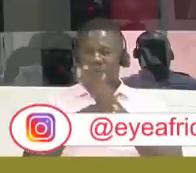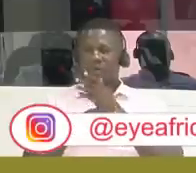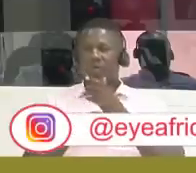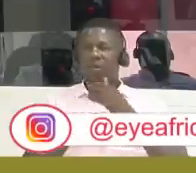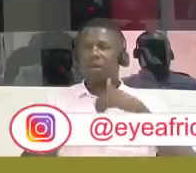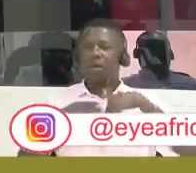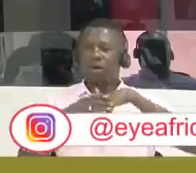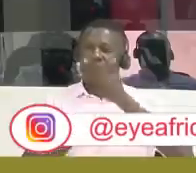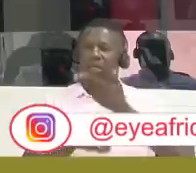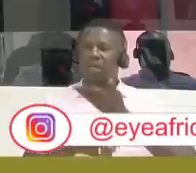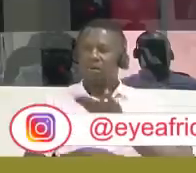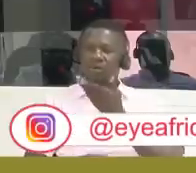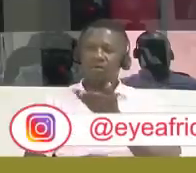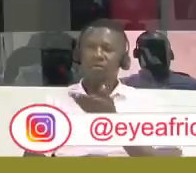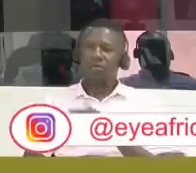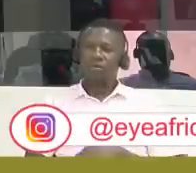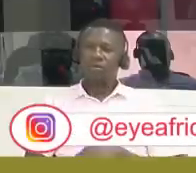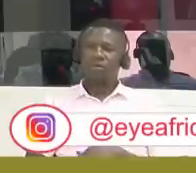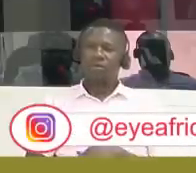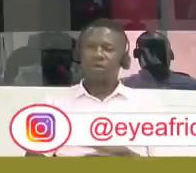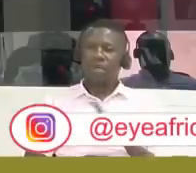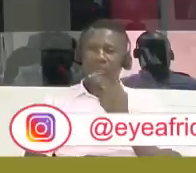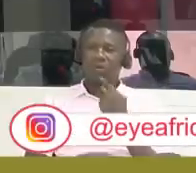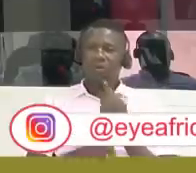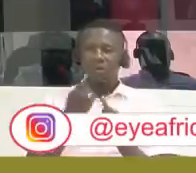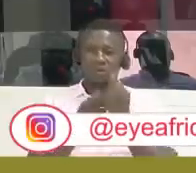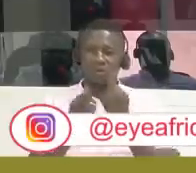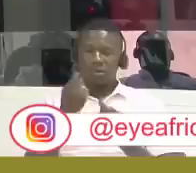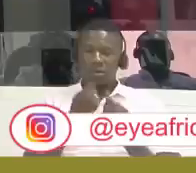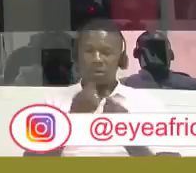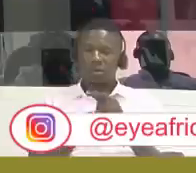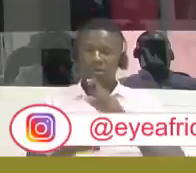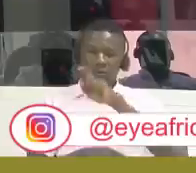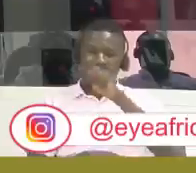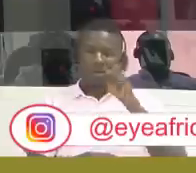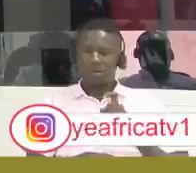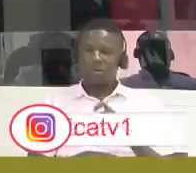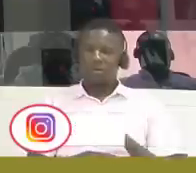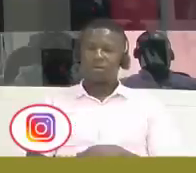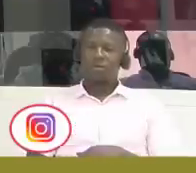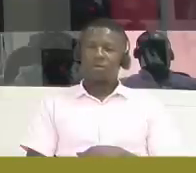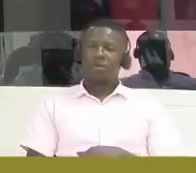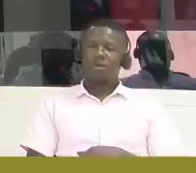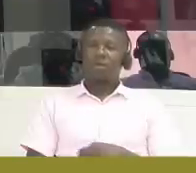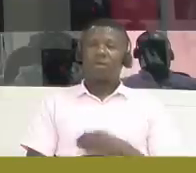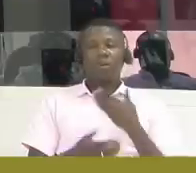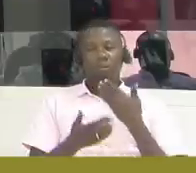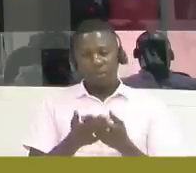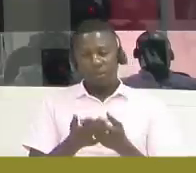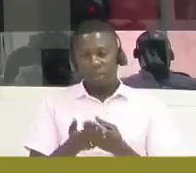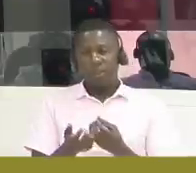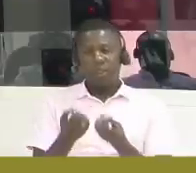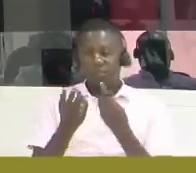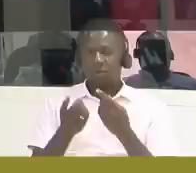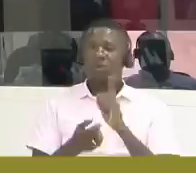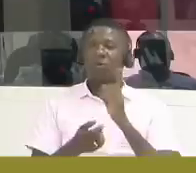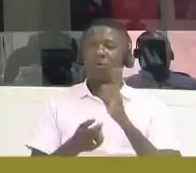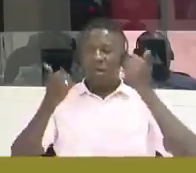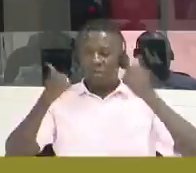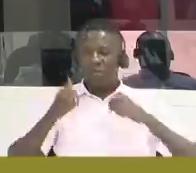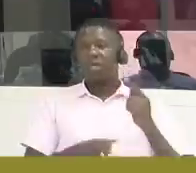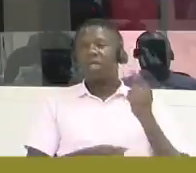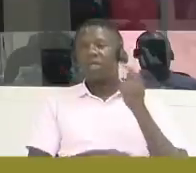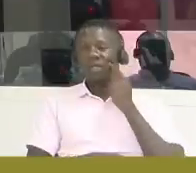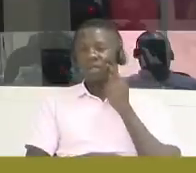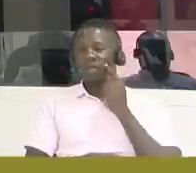Can you repeat that question? Can you please tell us the events leading to that day? Yeah, then